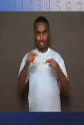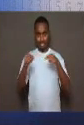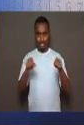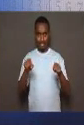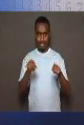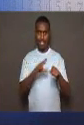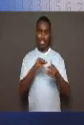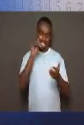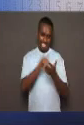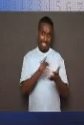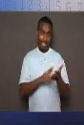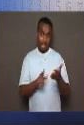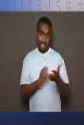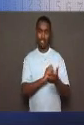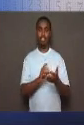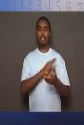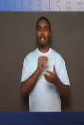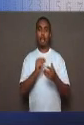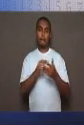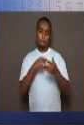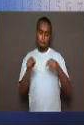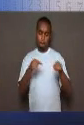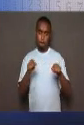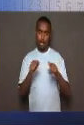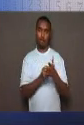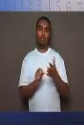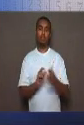checking, rewriting, and proofreading.